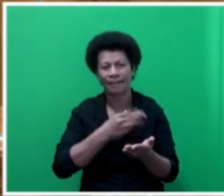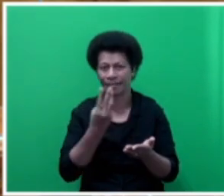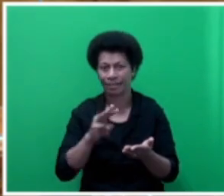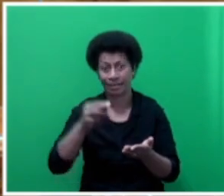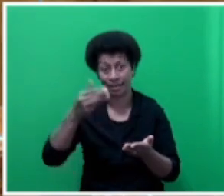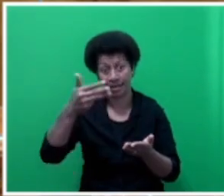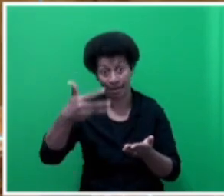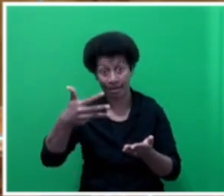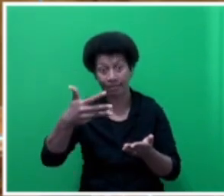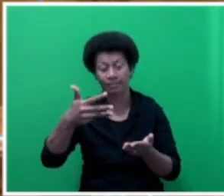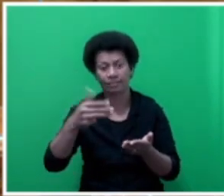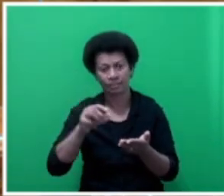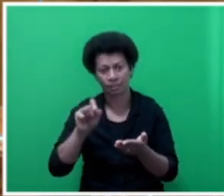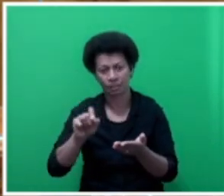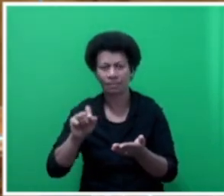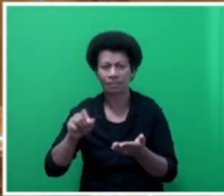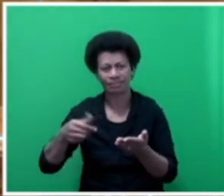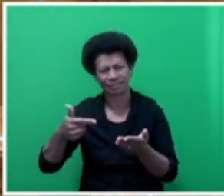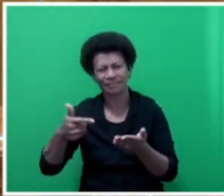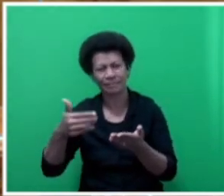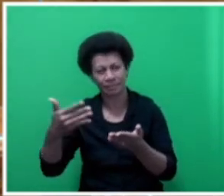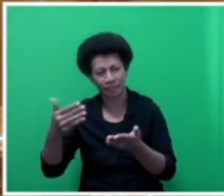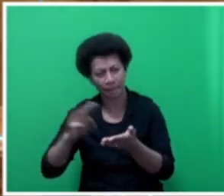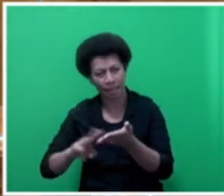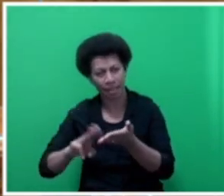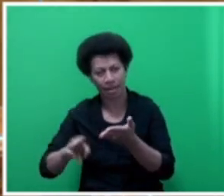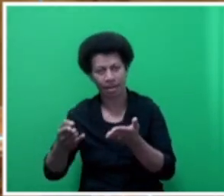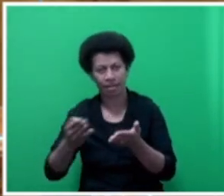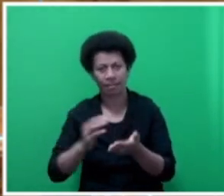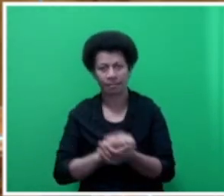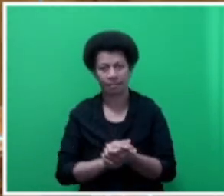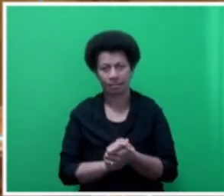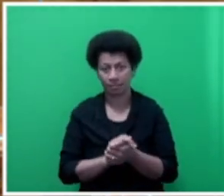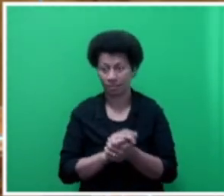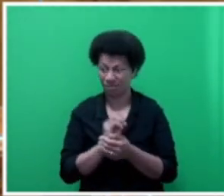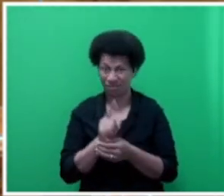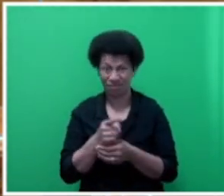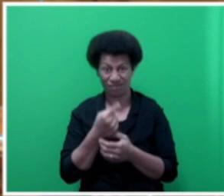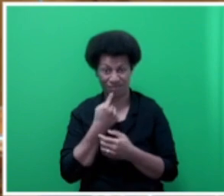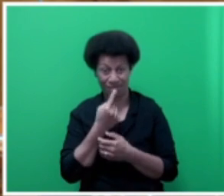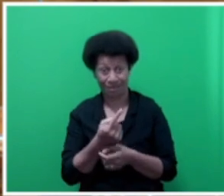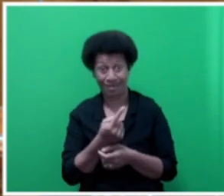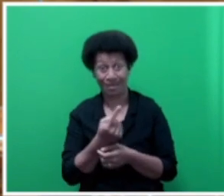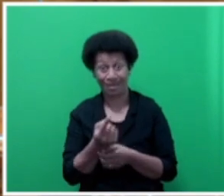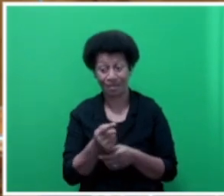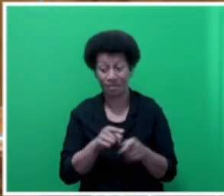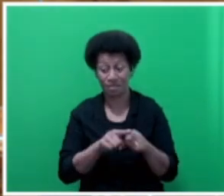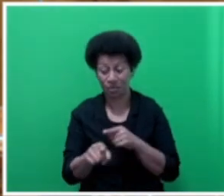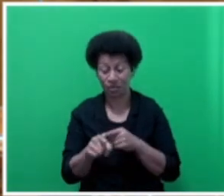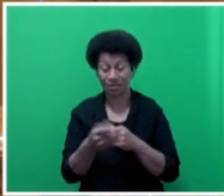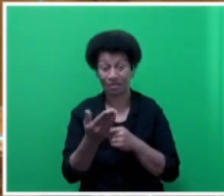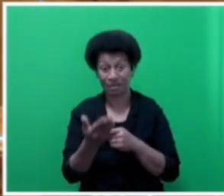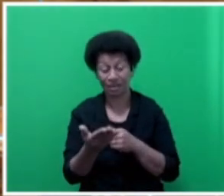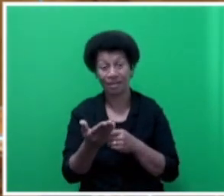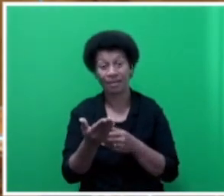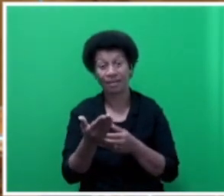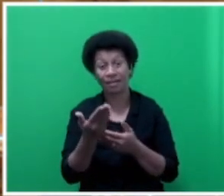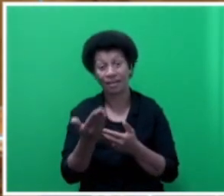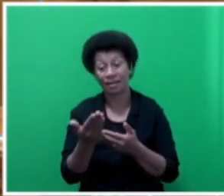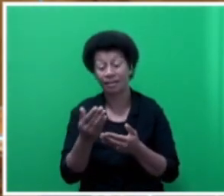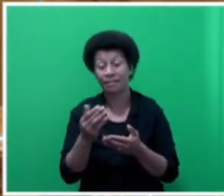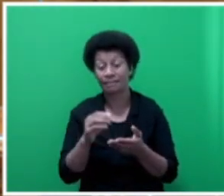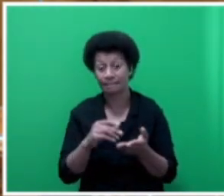$239.97 million. Sir, basically what I'm saying is that most of the ministries underutilize the fund allocated